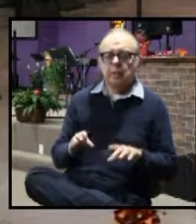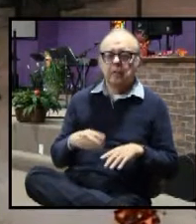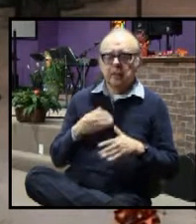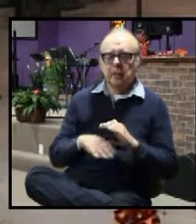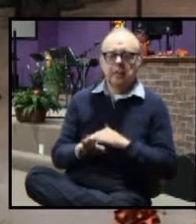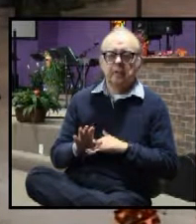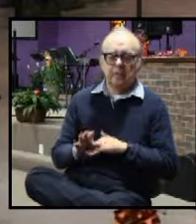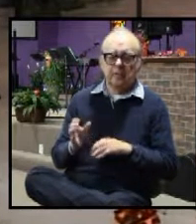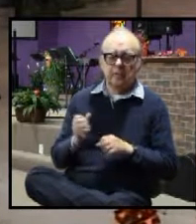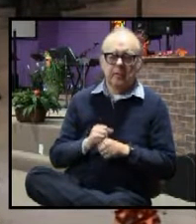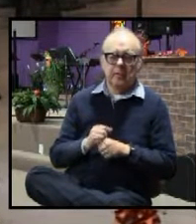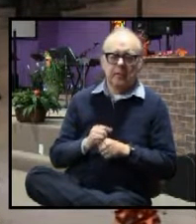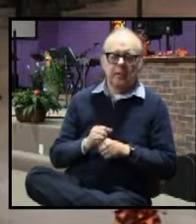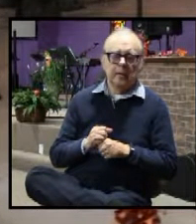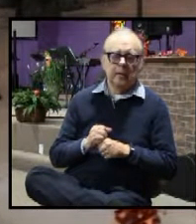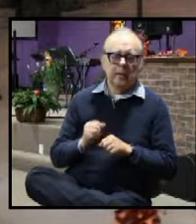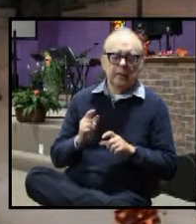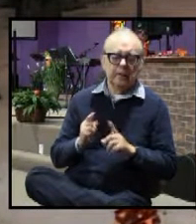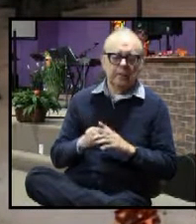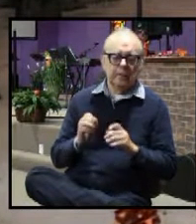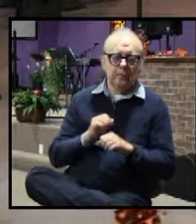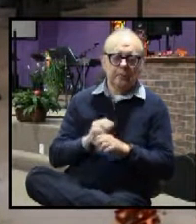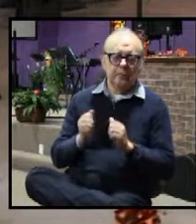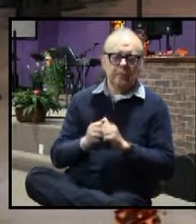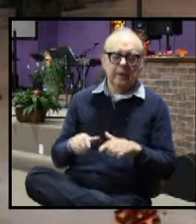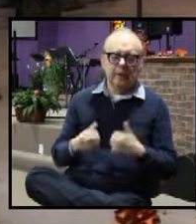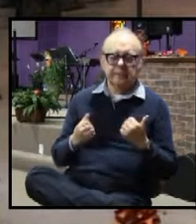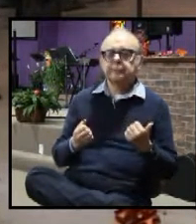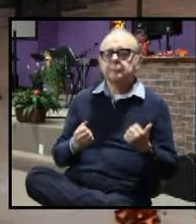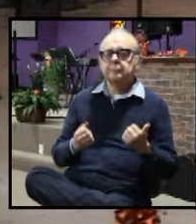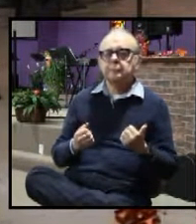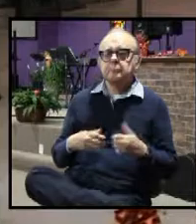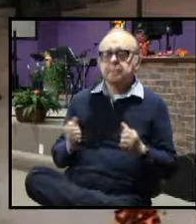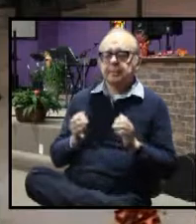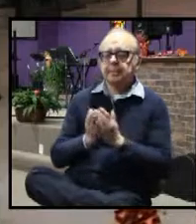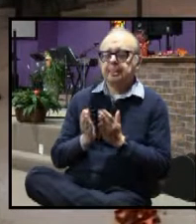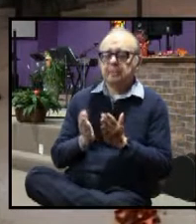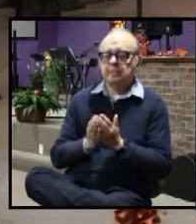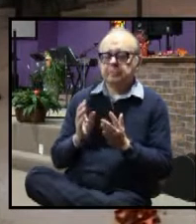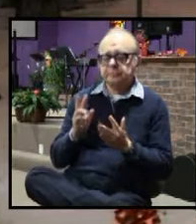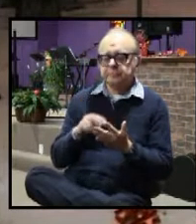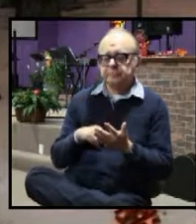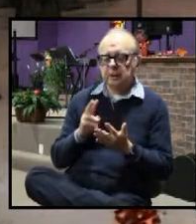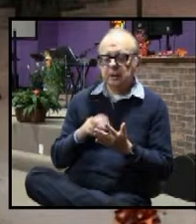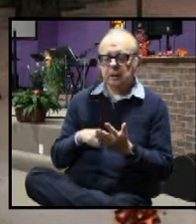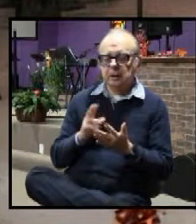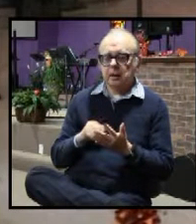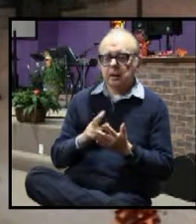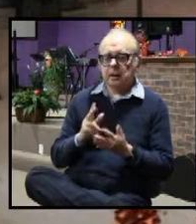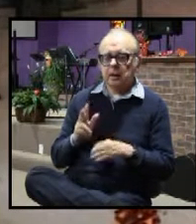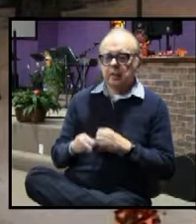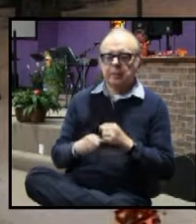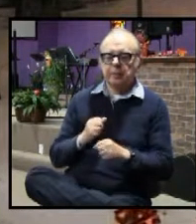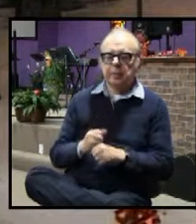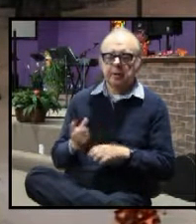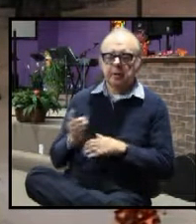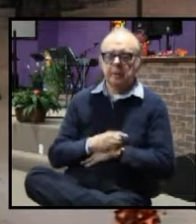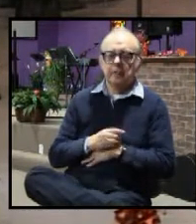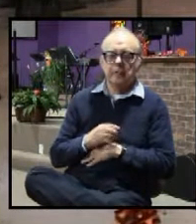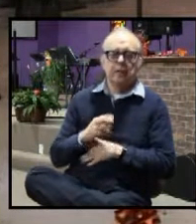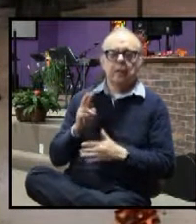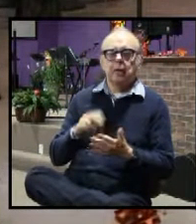left. So I answered the door, and God really, really began to work in my life at that point in time. I took the book home. I began to read it. Over the next 33 days